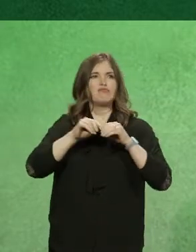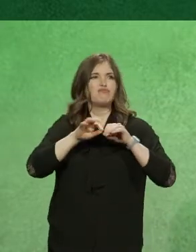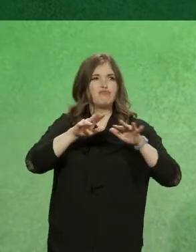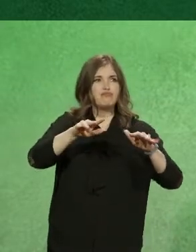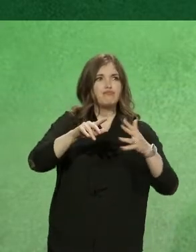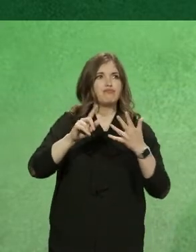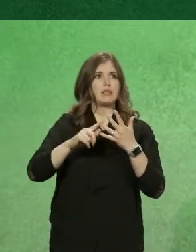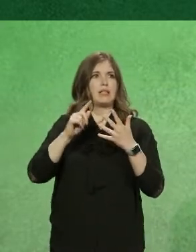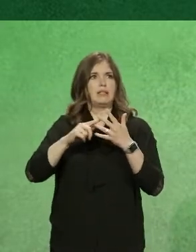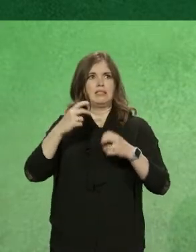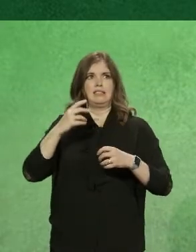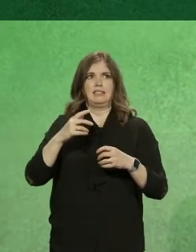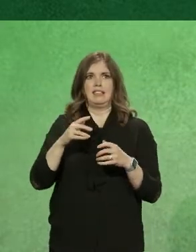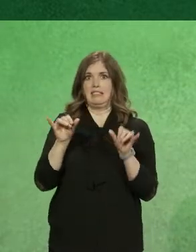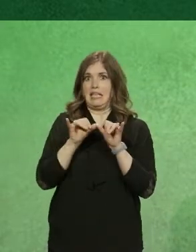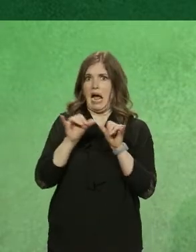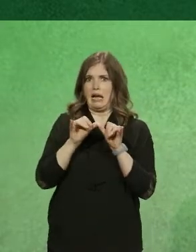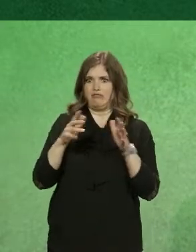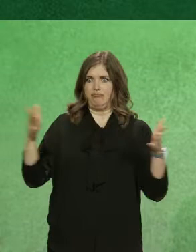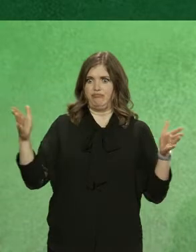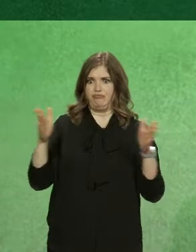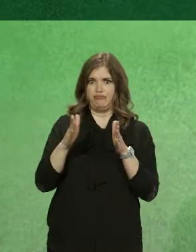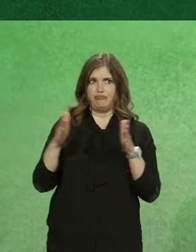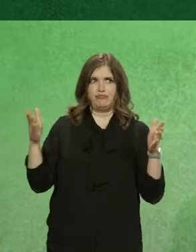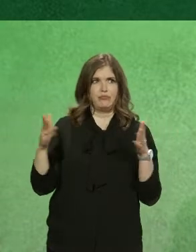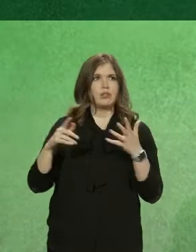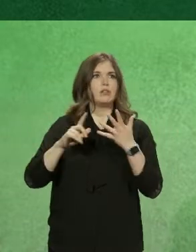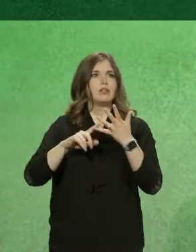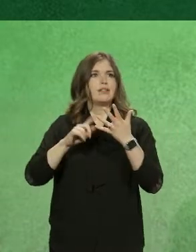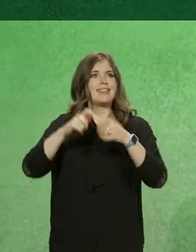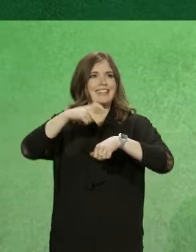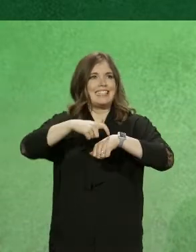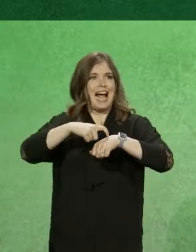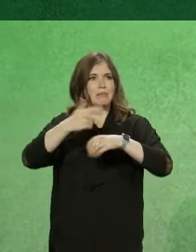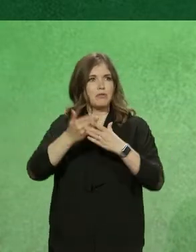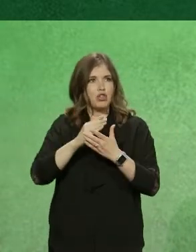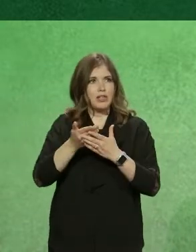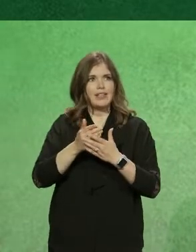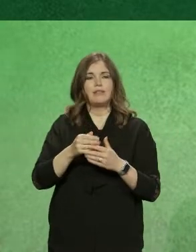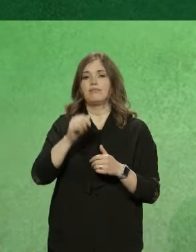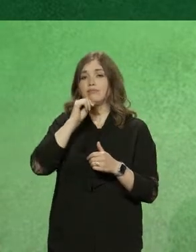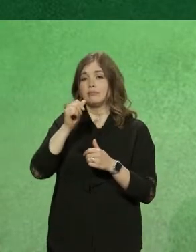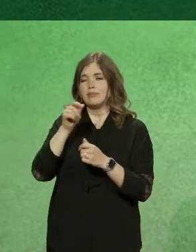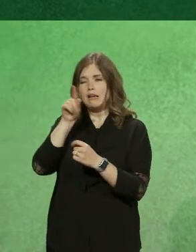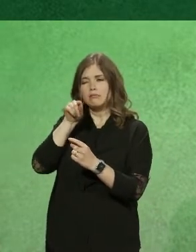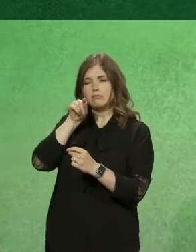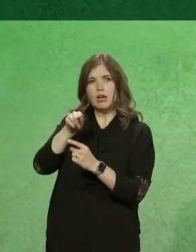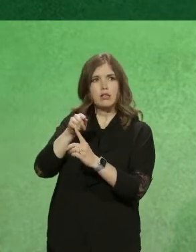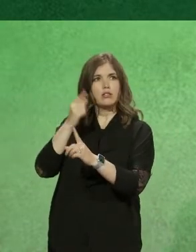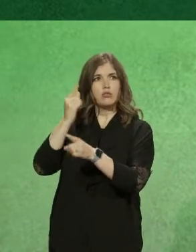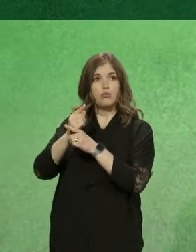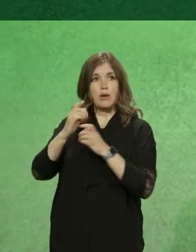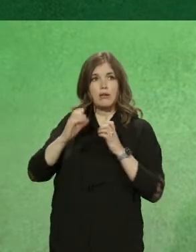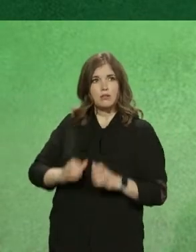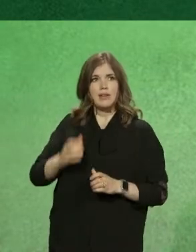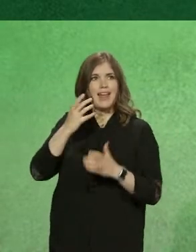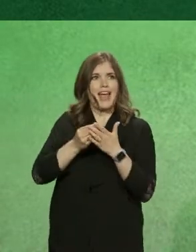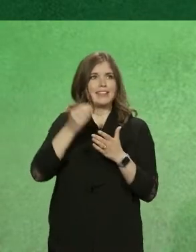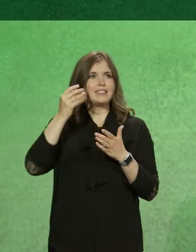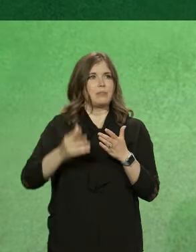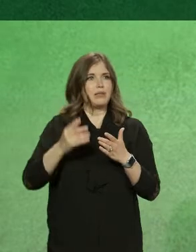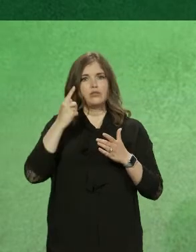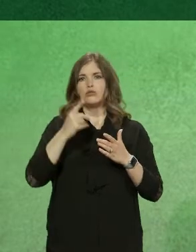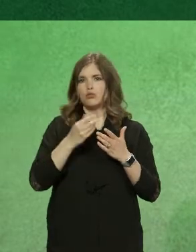of cooking, not targeting the right customers, and expensive to purchase. As such, during the design of